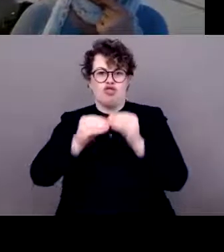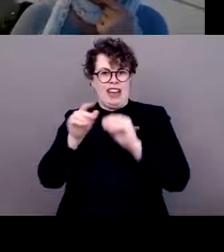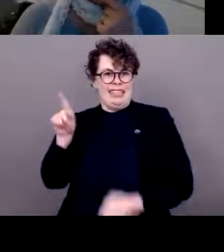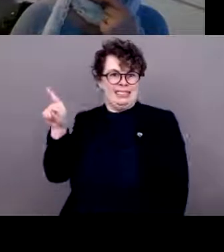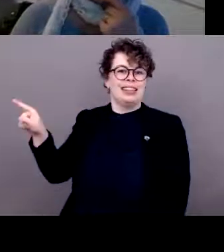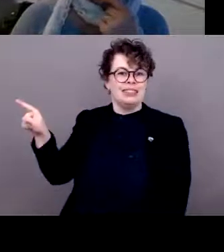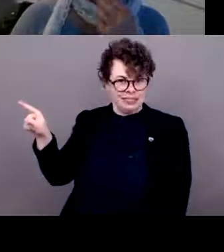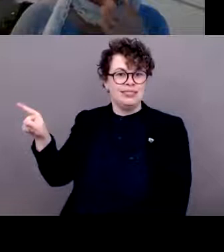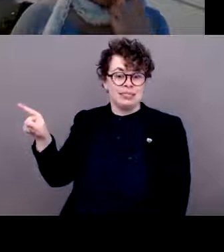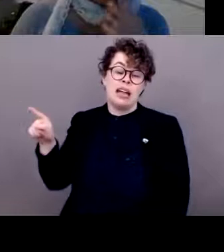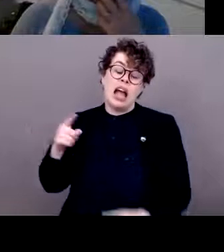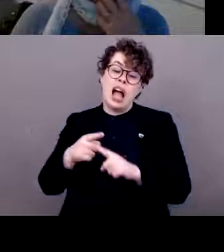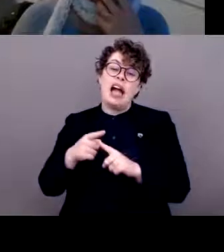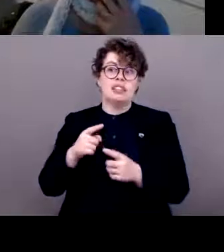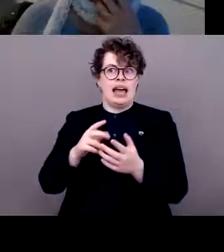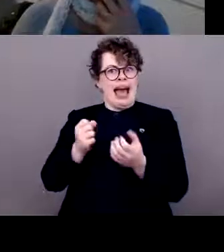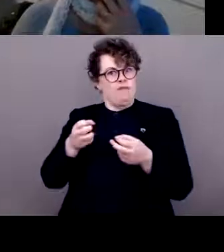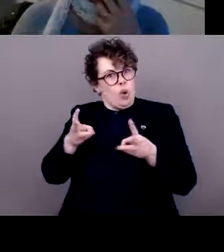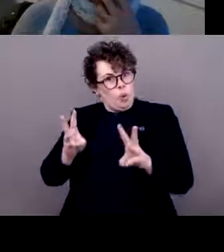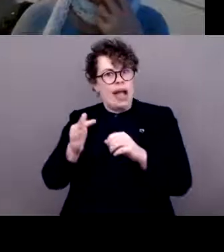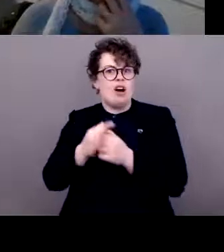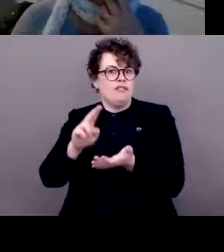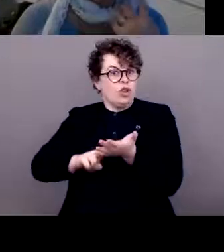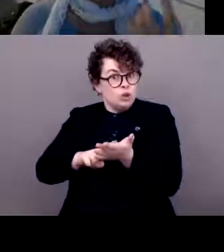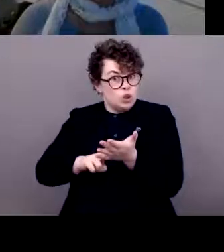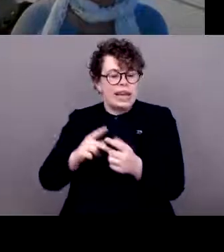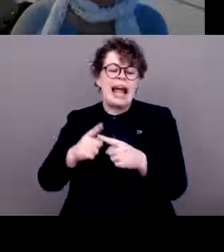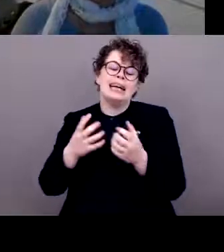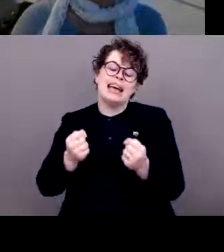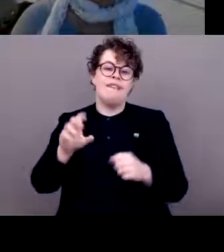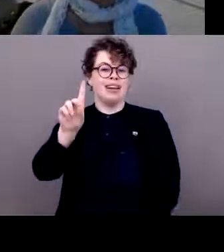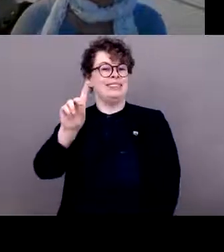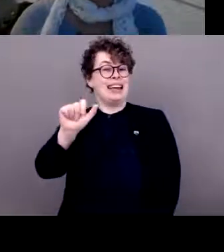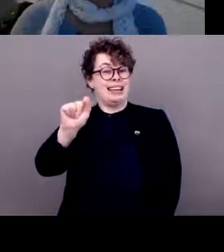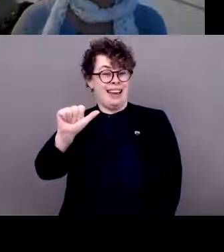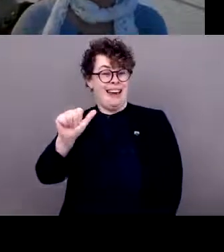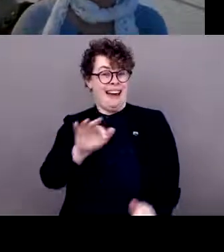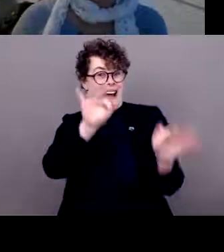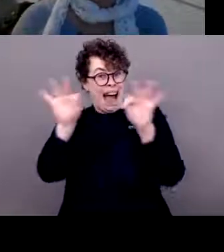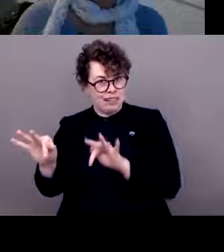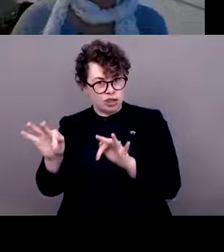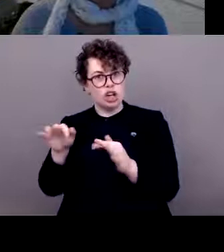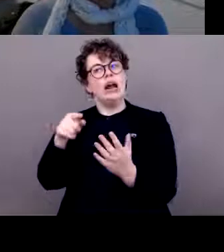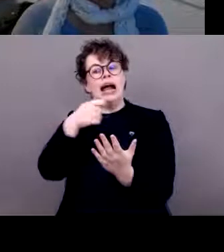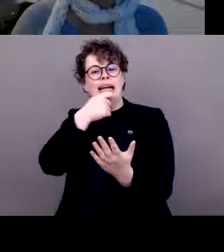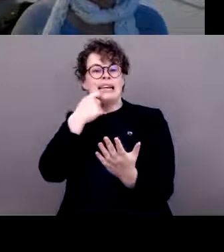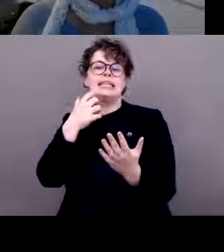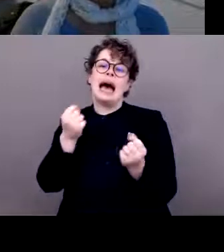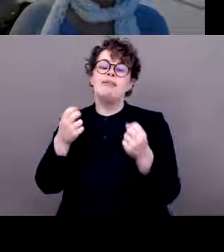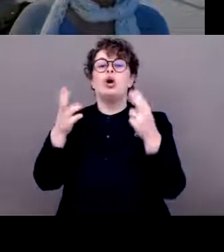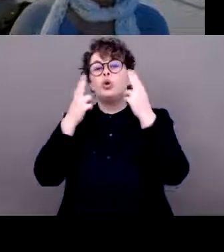often have normative data telling you what is a typical score for a child of a particular age.